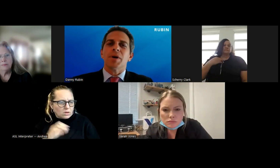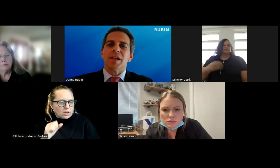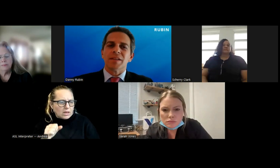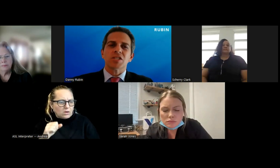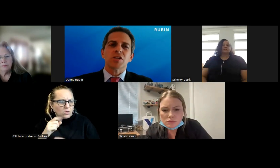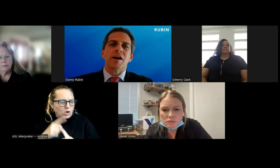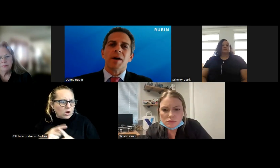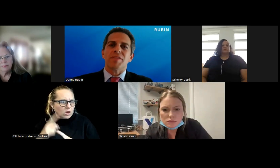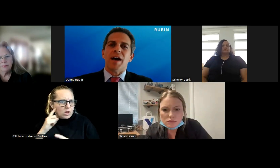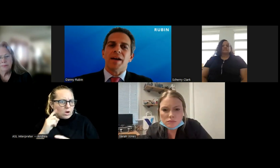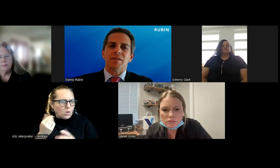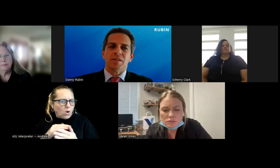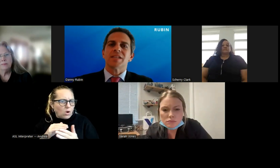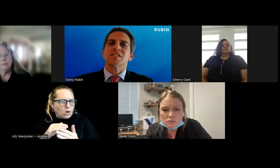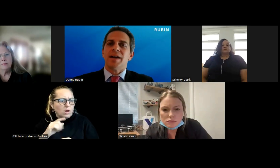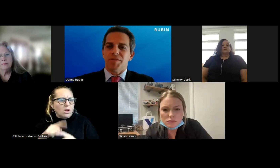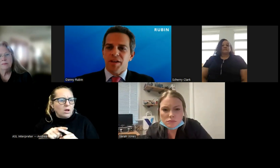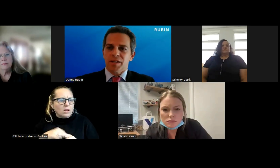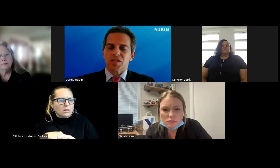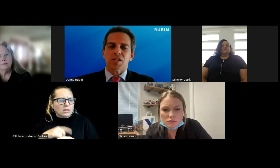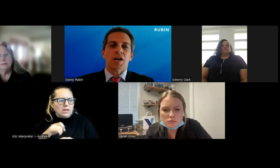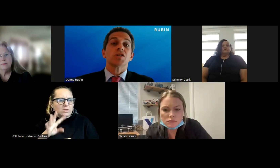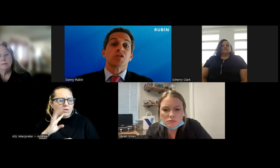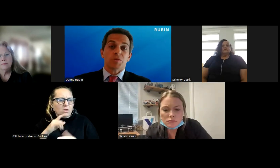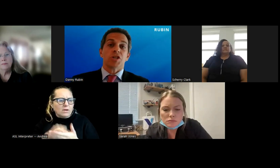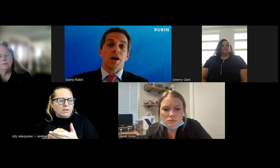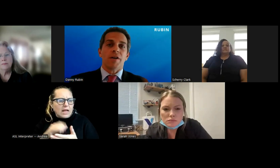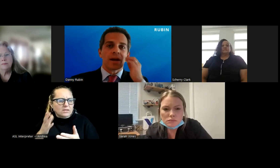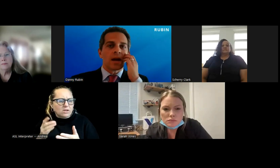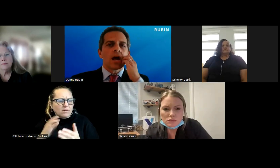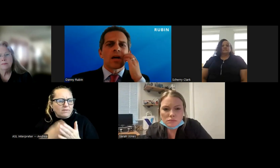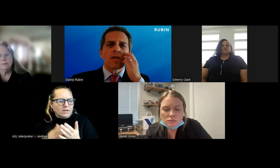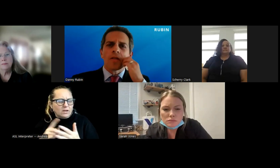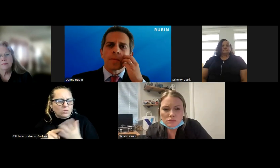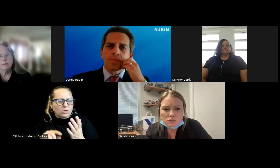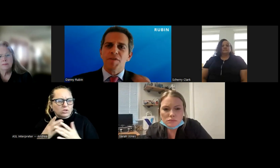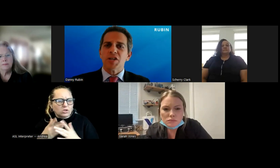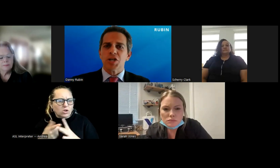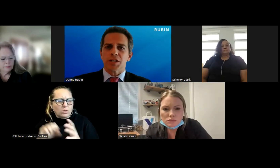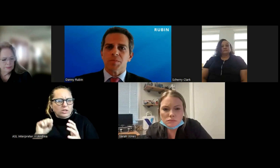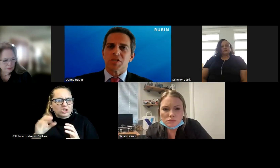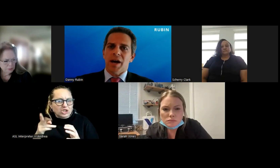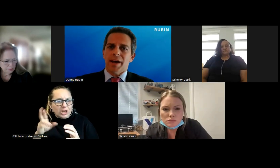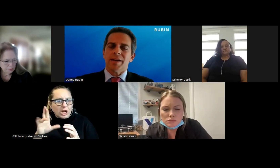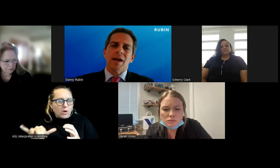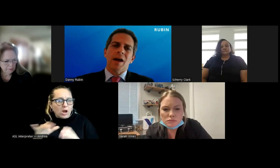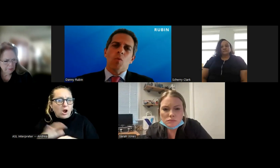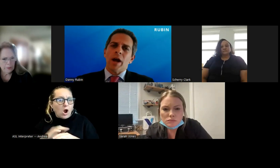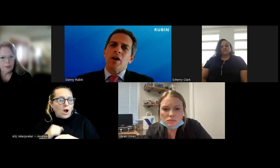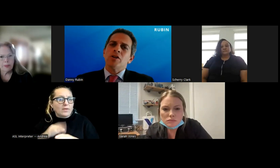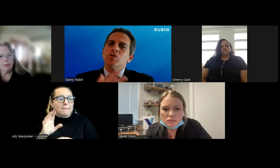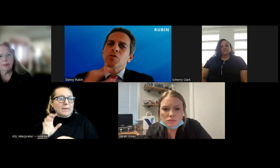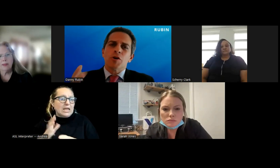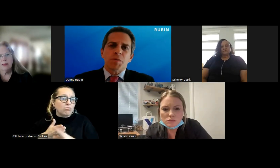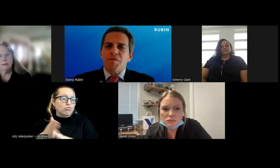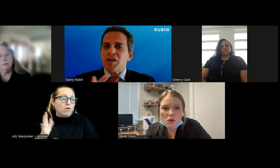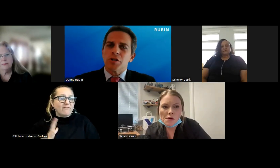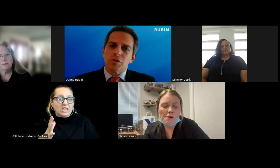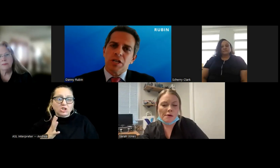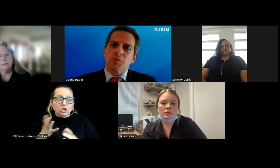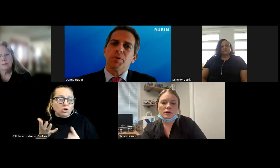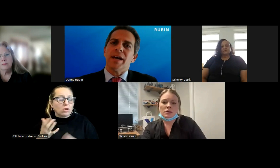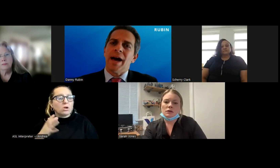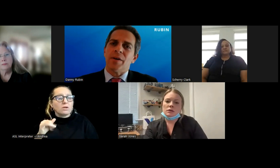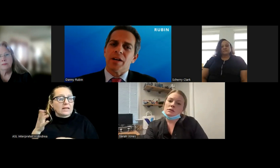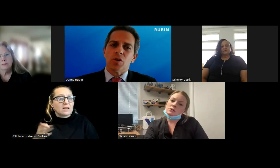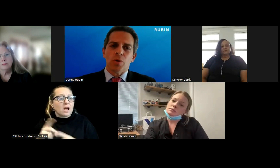on. But let's talk about that side of things. Let's start with Sherry. On the professionalism side, where do those